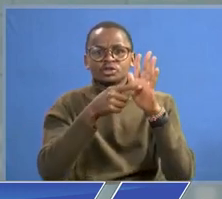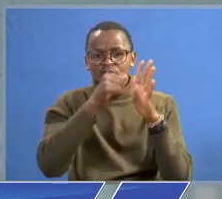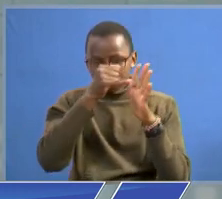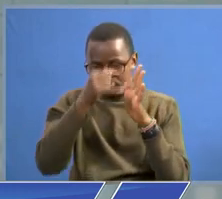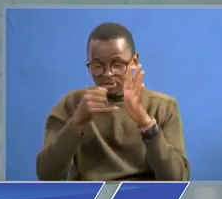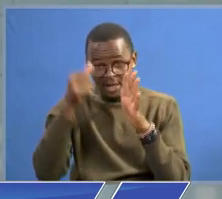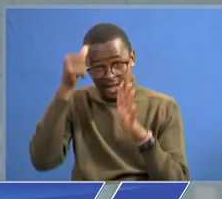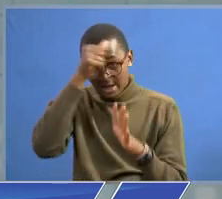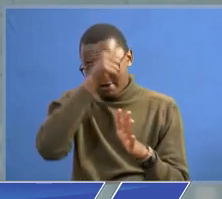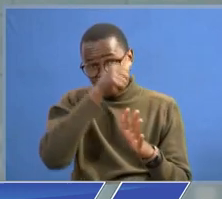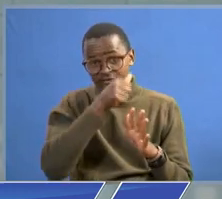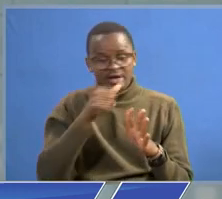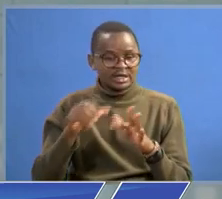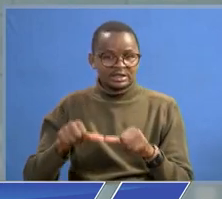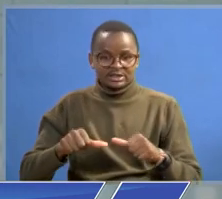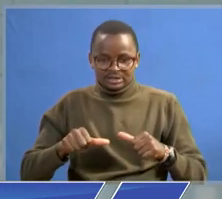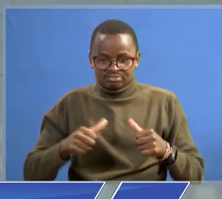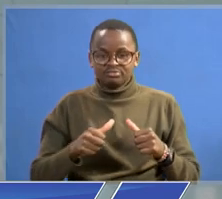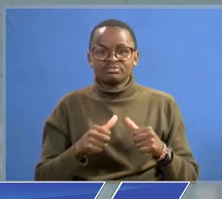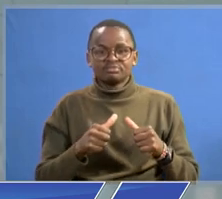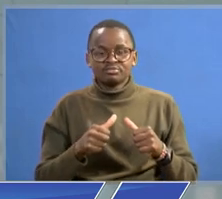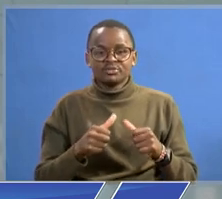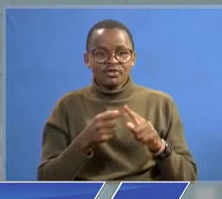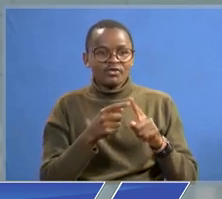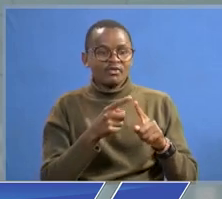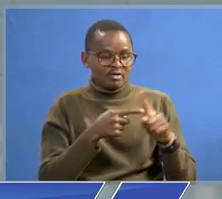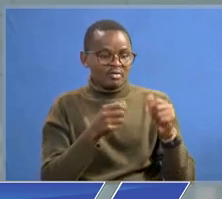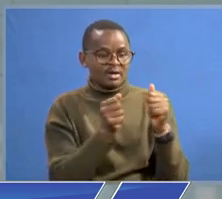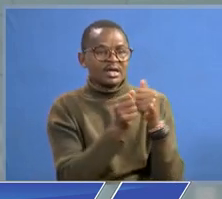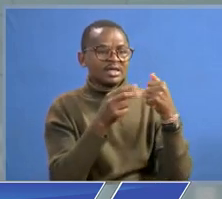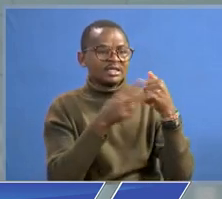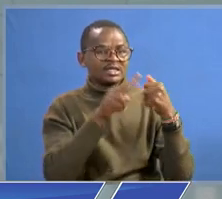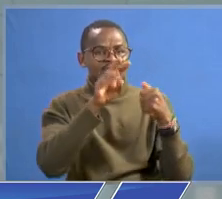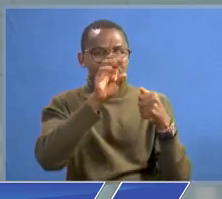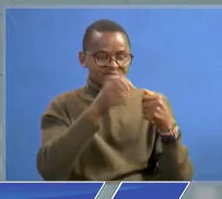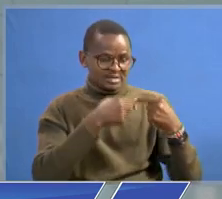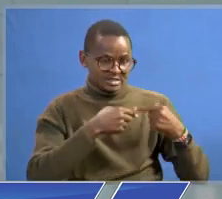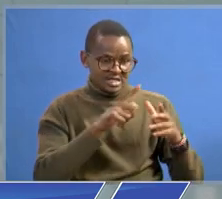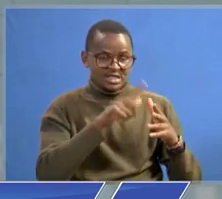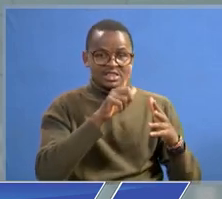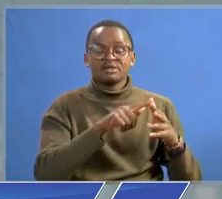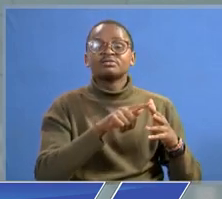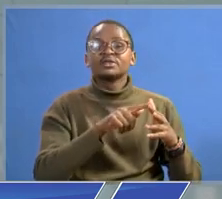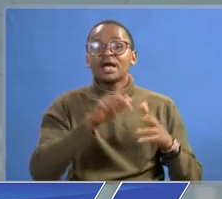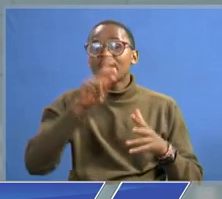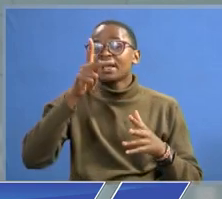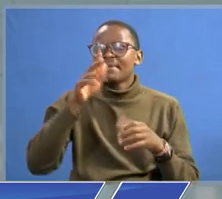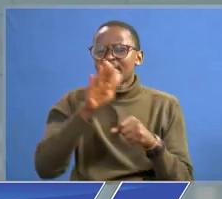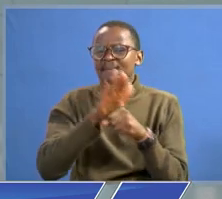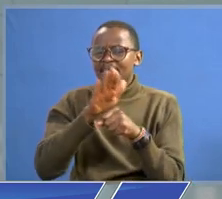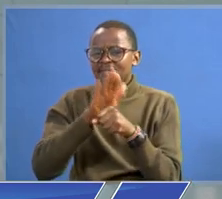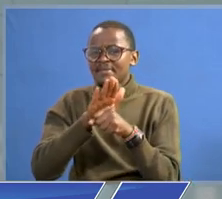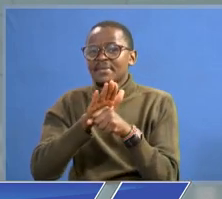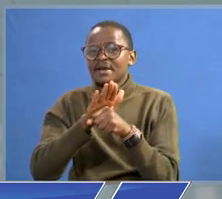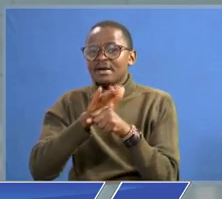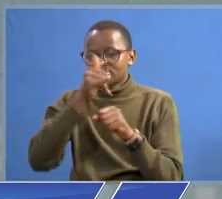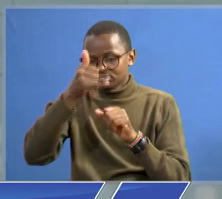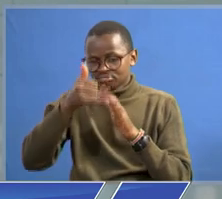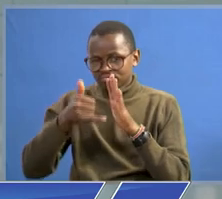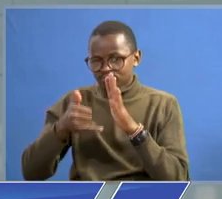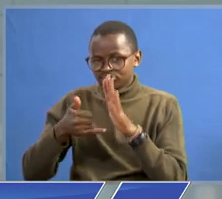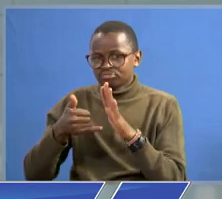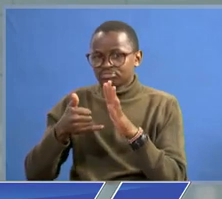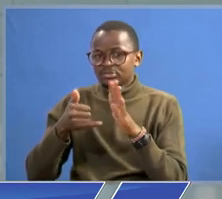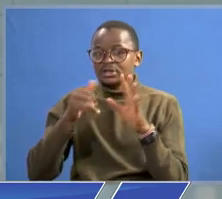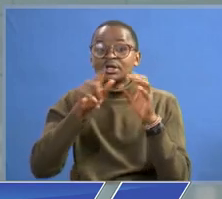the African Heritage Pan-African Gallery from the 1970s. Since then, Kenya has emerged with numerous number of artists,